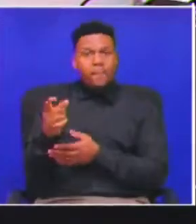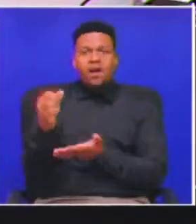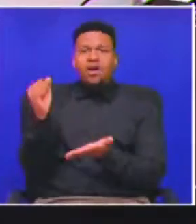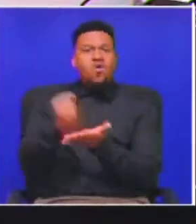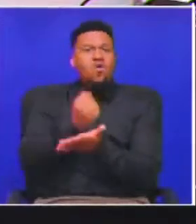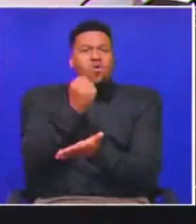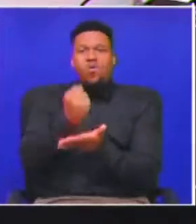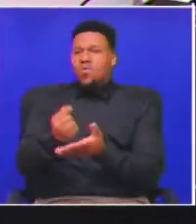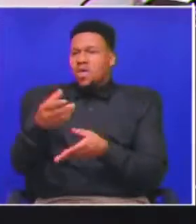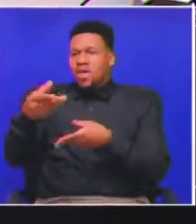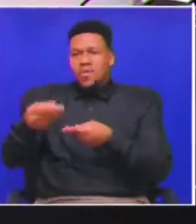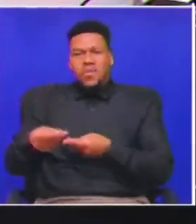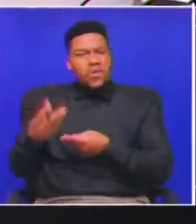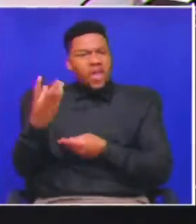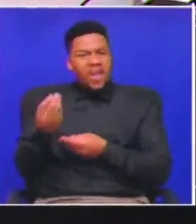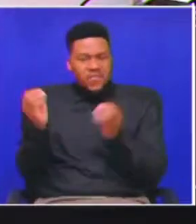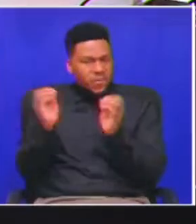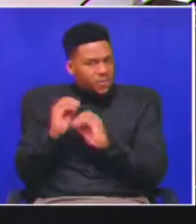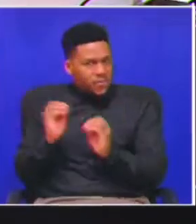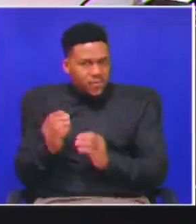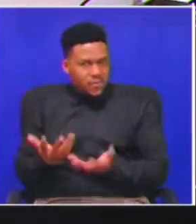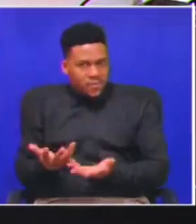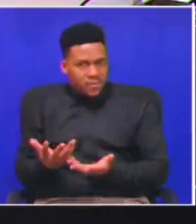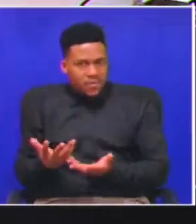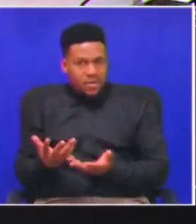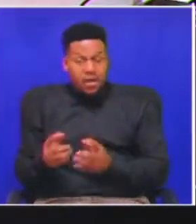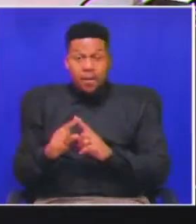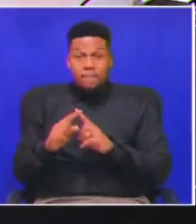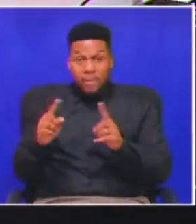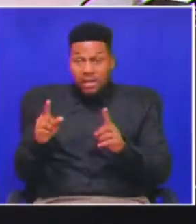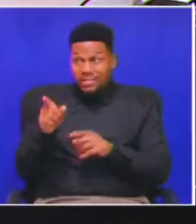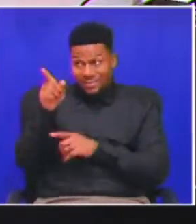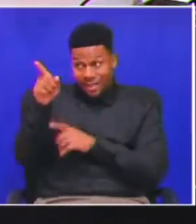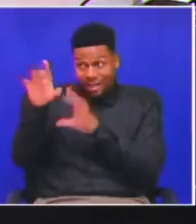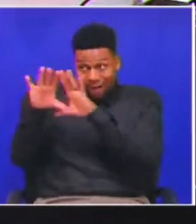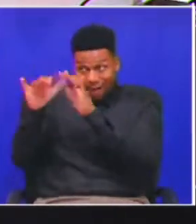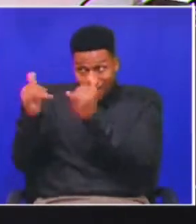but particularly by those employers who